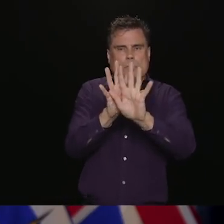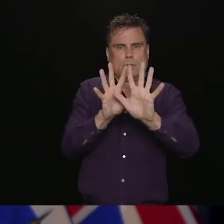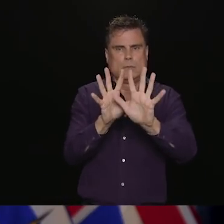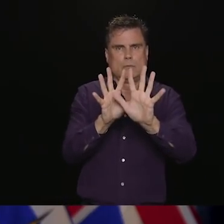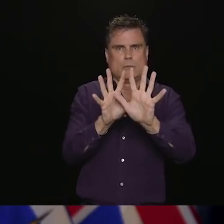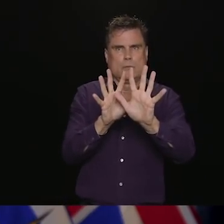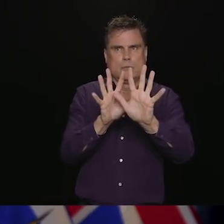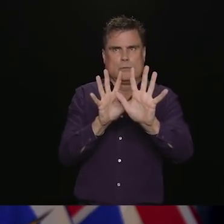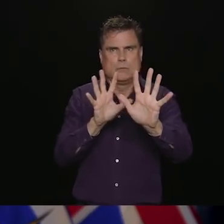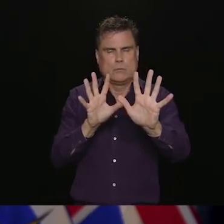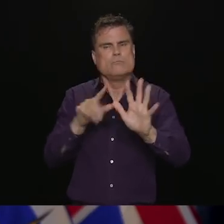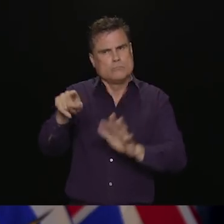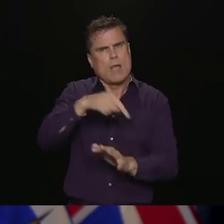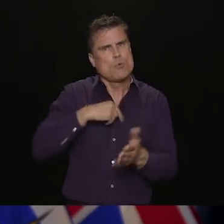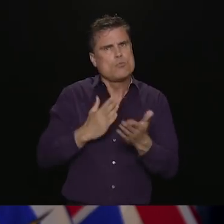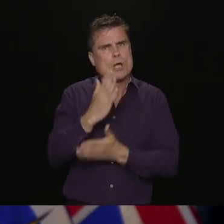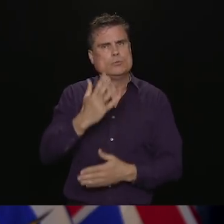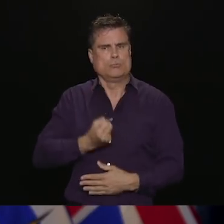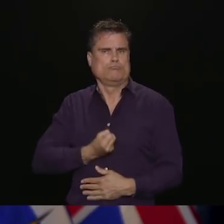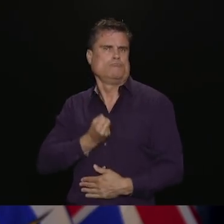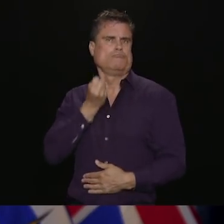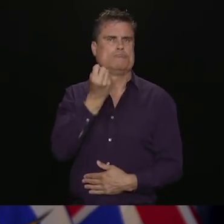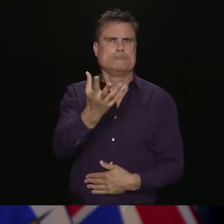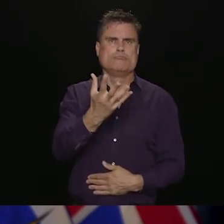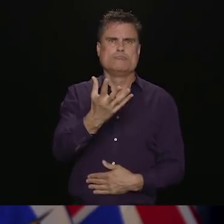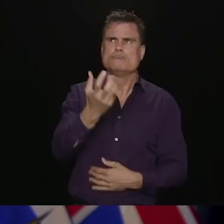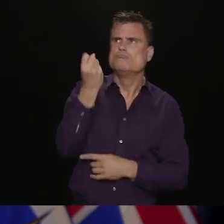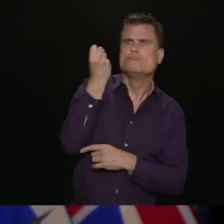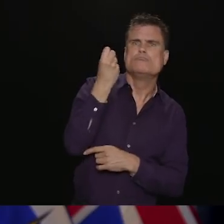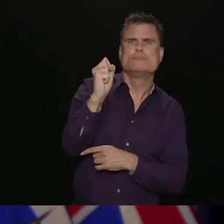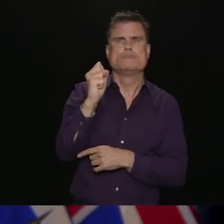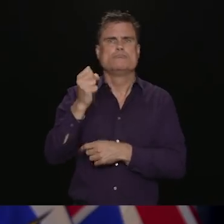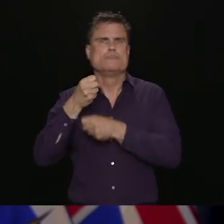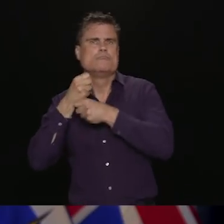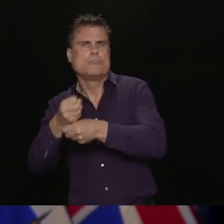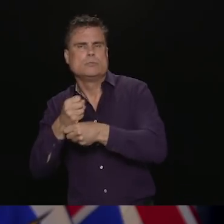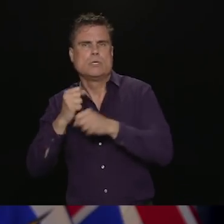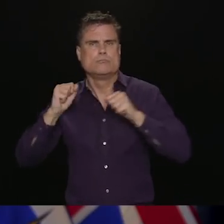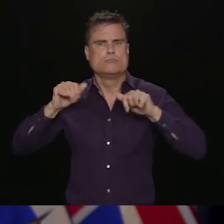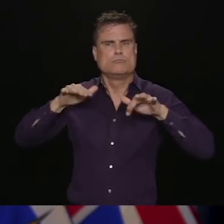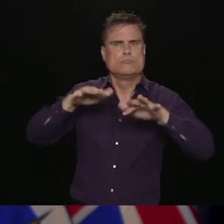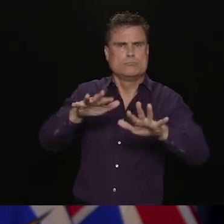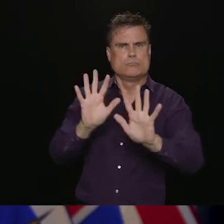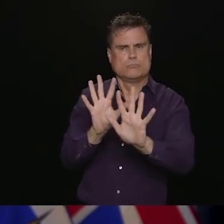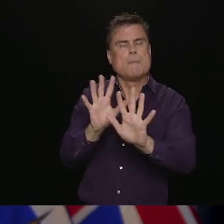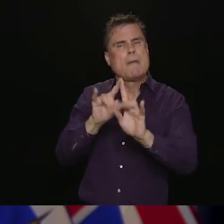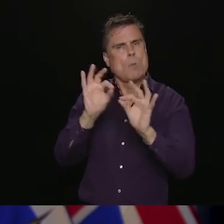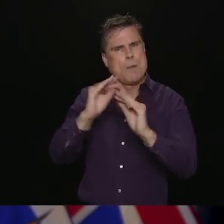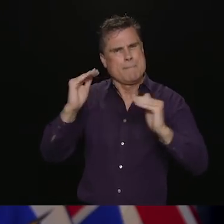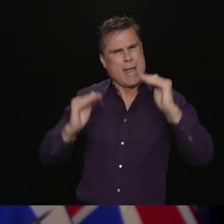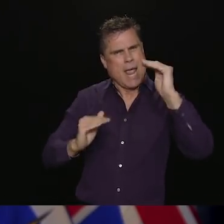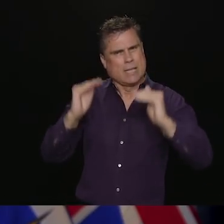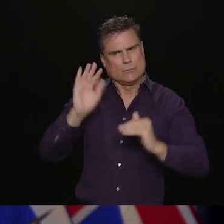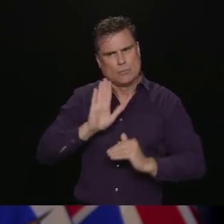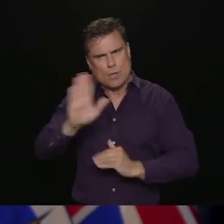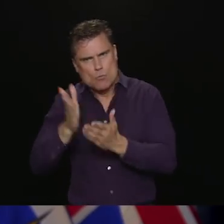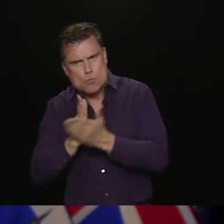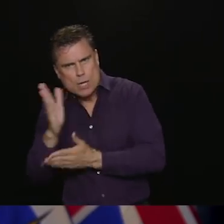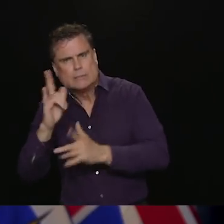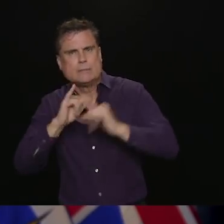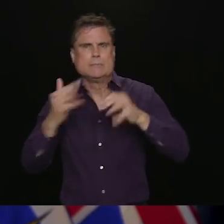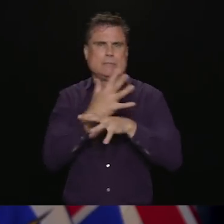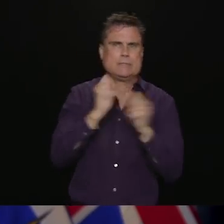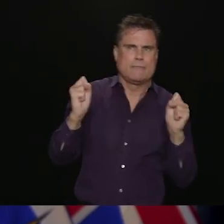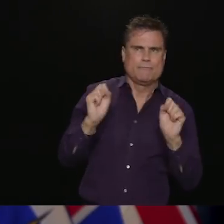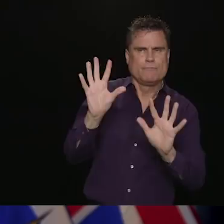find that balance. When it comes to people cheating, if you will, we know that those are border issues and that there